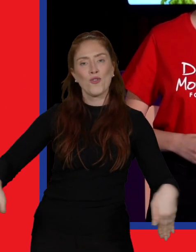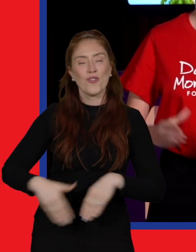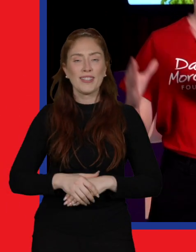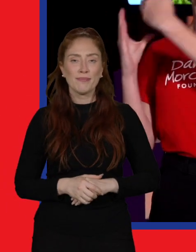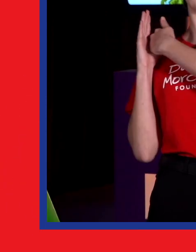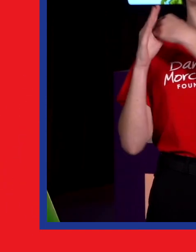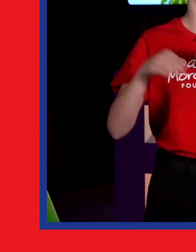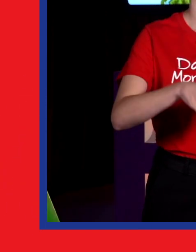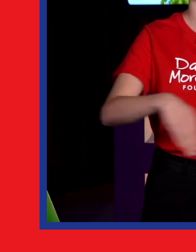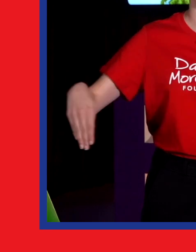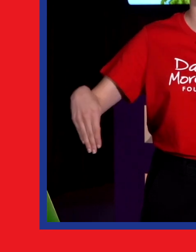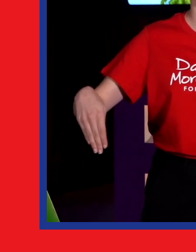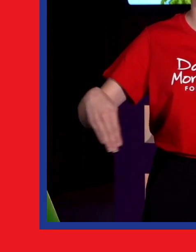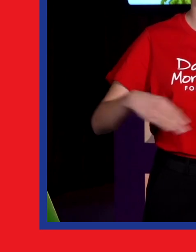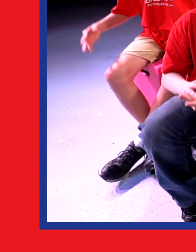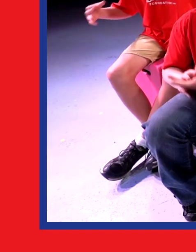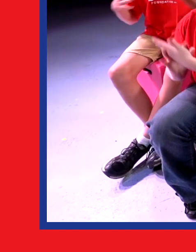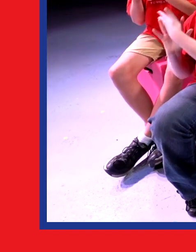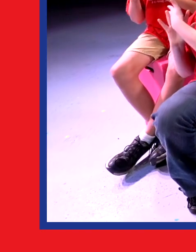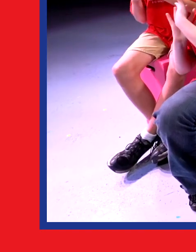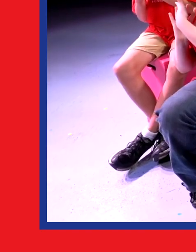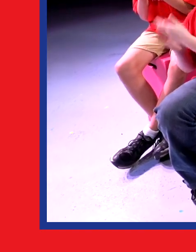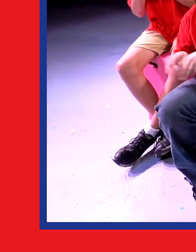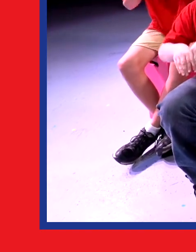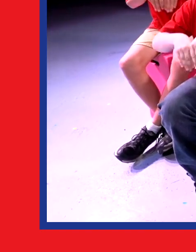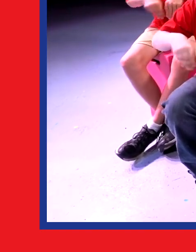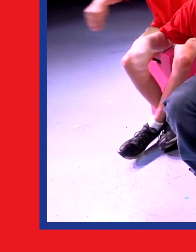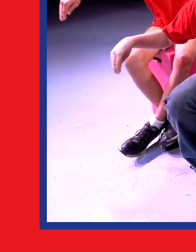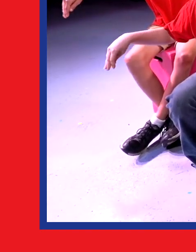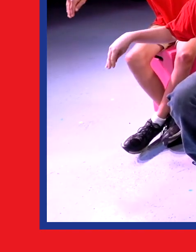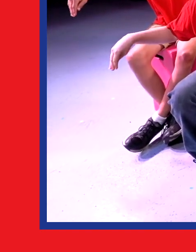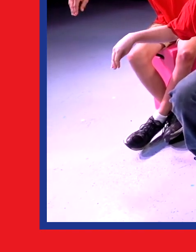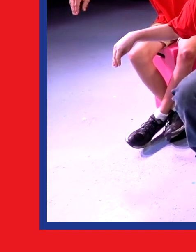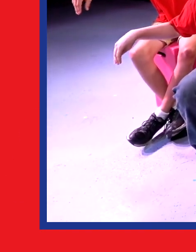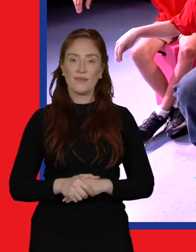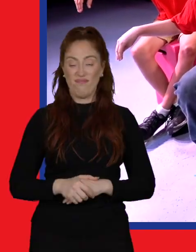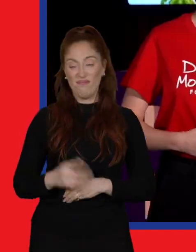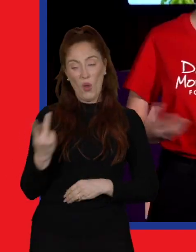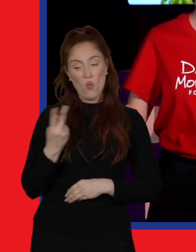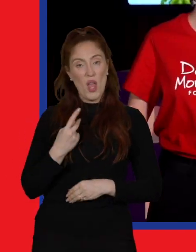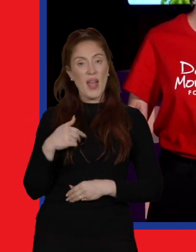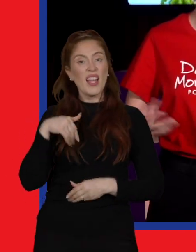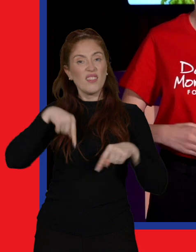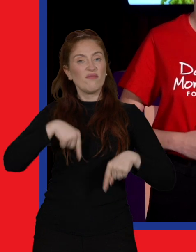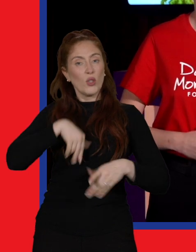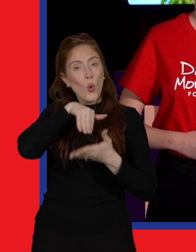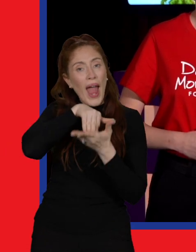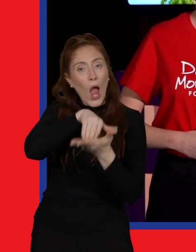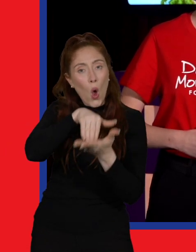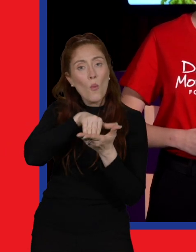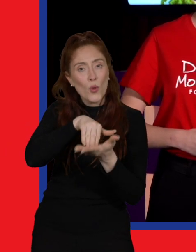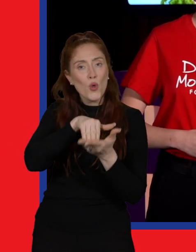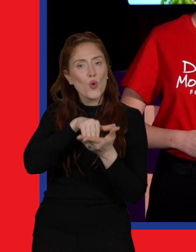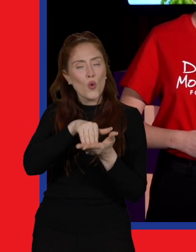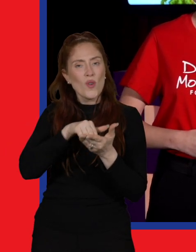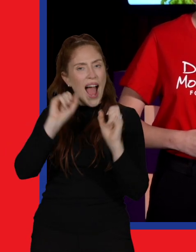boundaries. Crossed boundaries. Crossed boundaries. Finn and I will be here to help and let